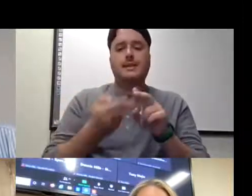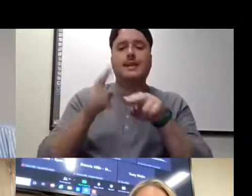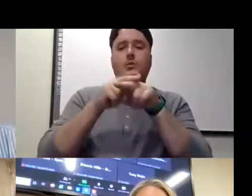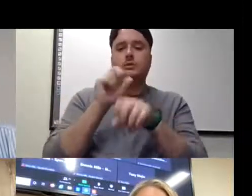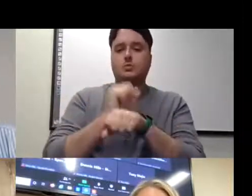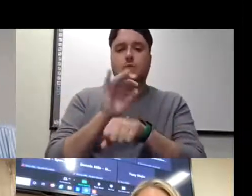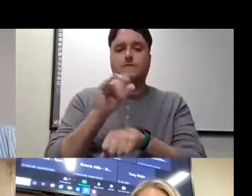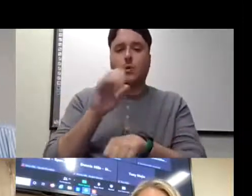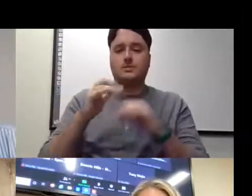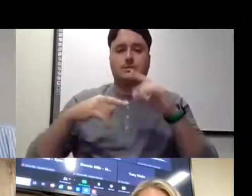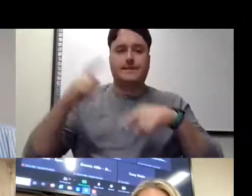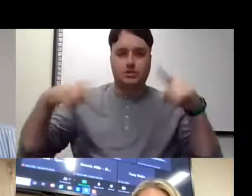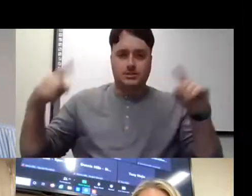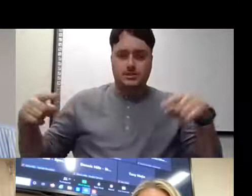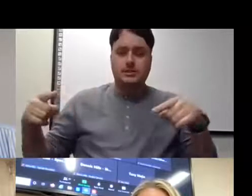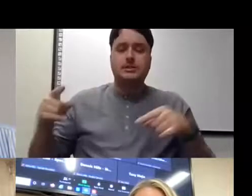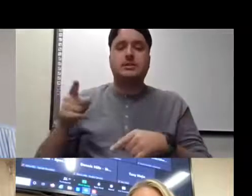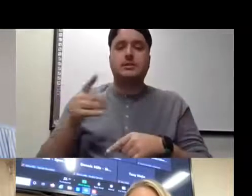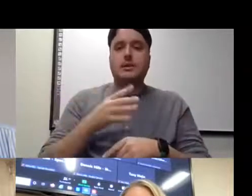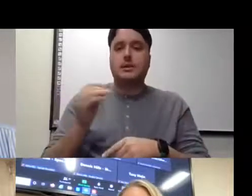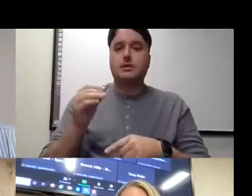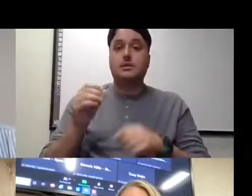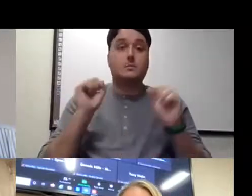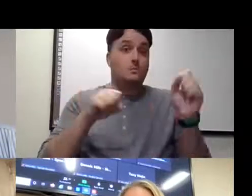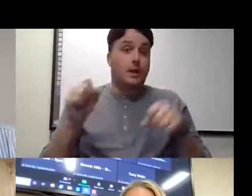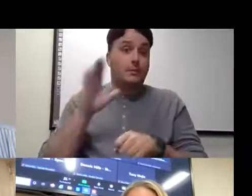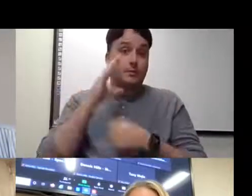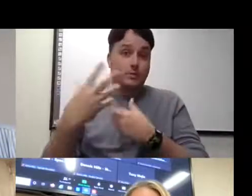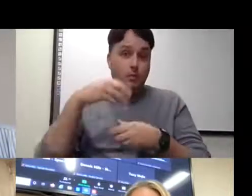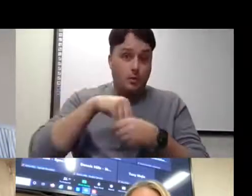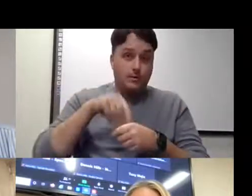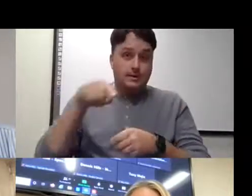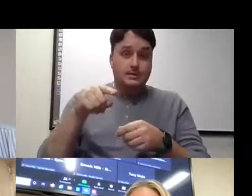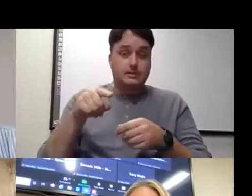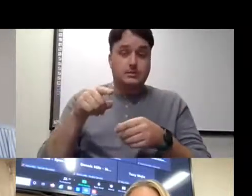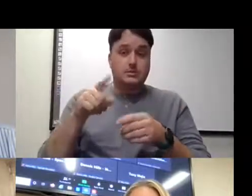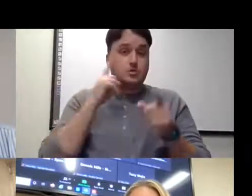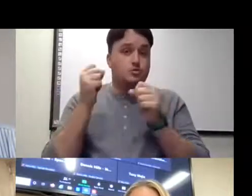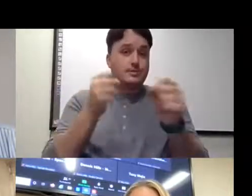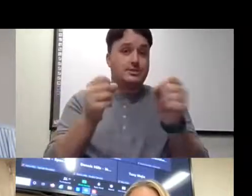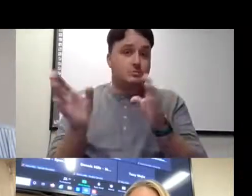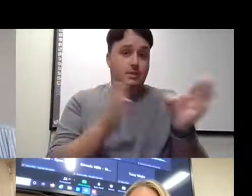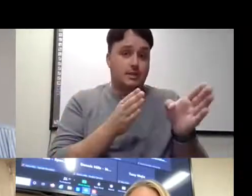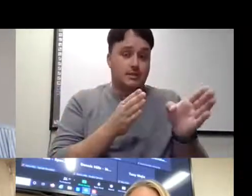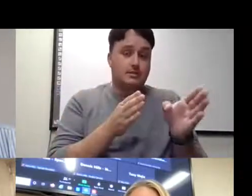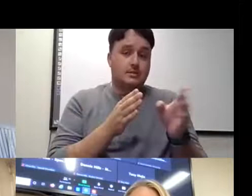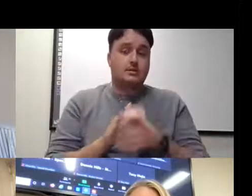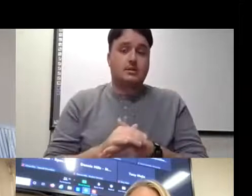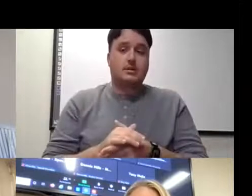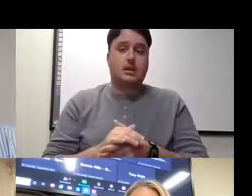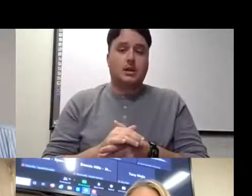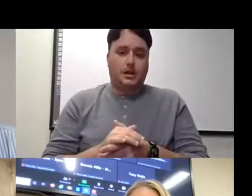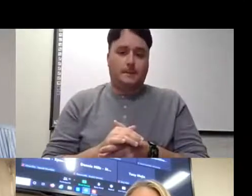workforce diversity, and that perhaps it will be incorporated into the strategic plan.